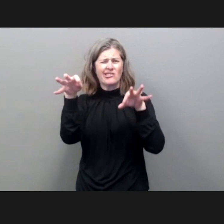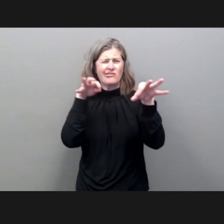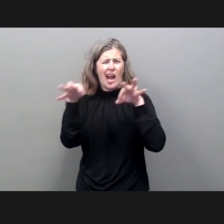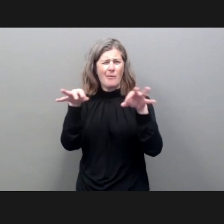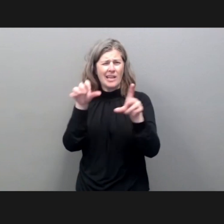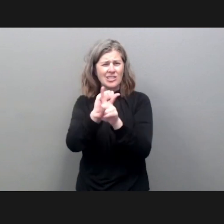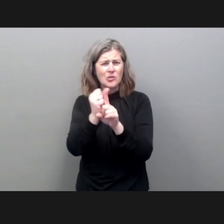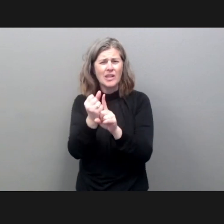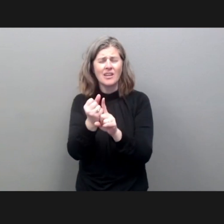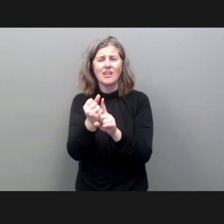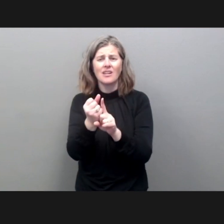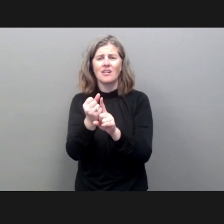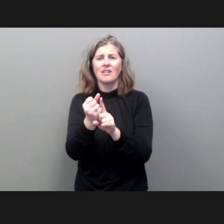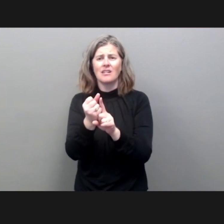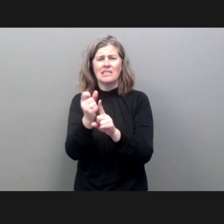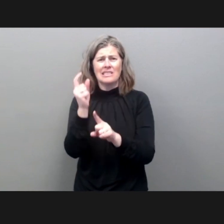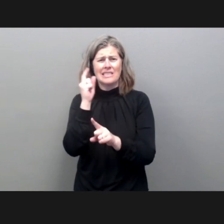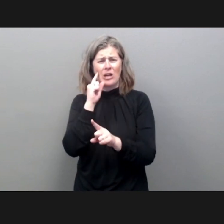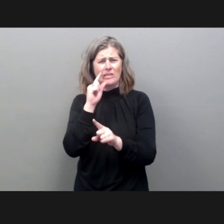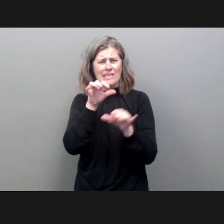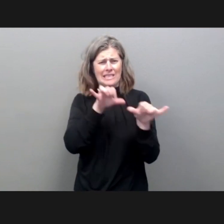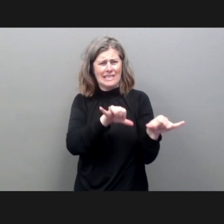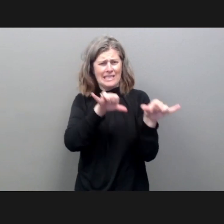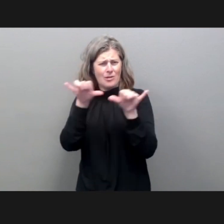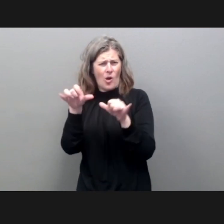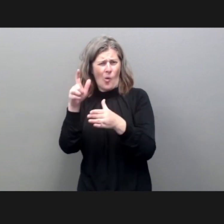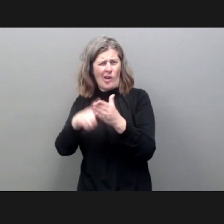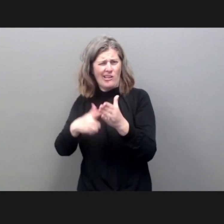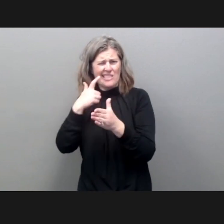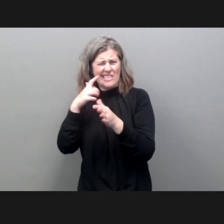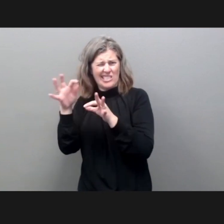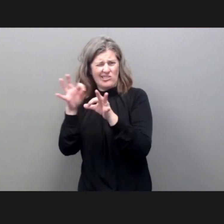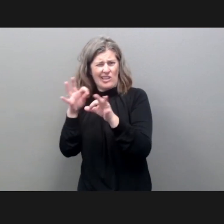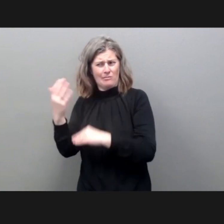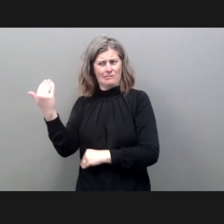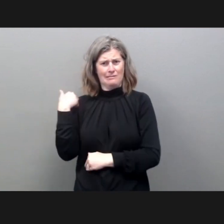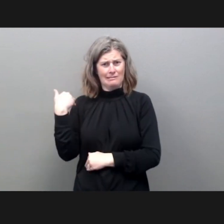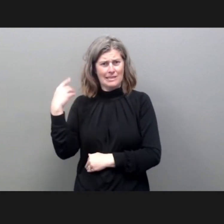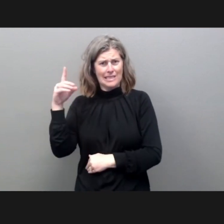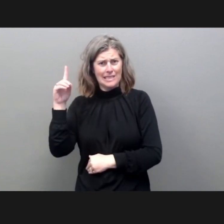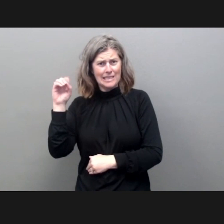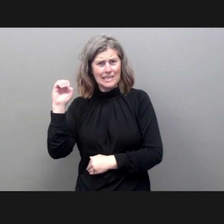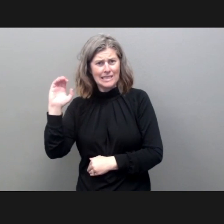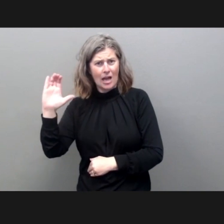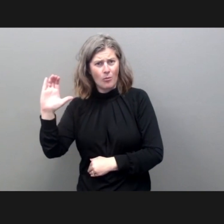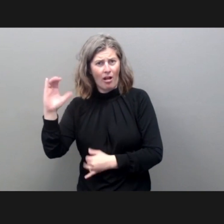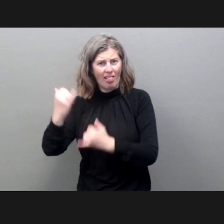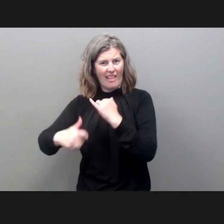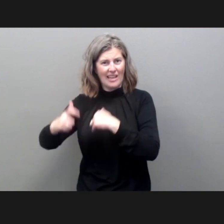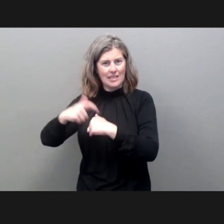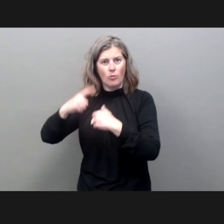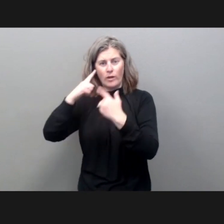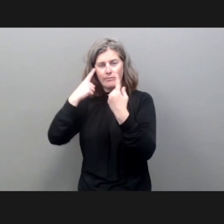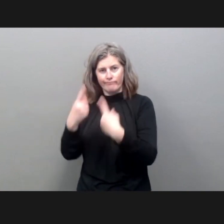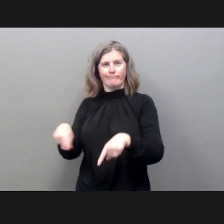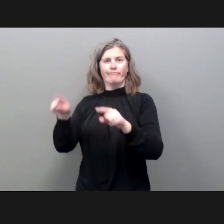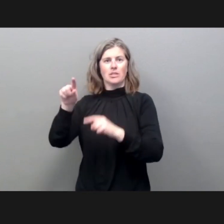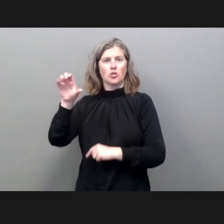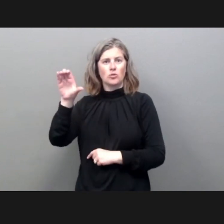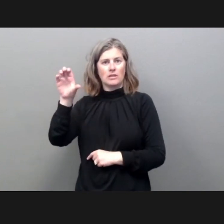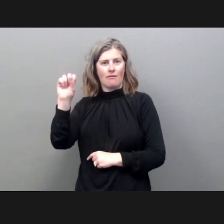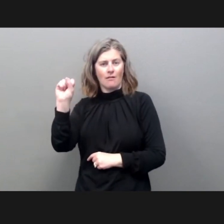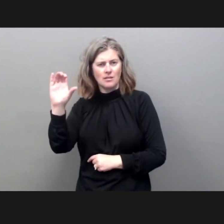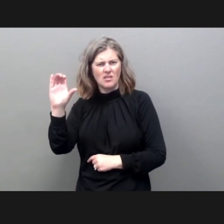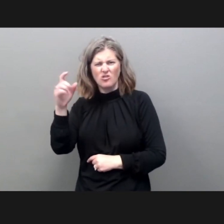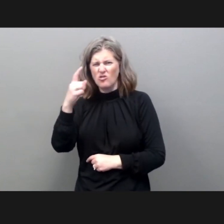that sounds eerily similar to what you described in December, as you said, the last time that the state moved into this crisis stage.